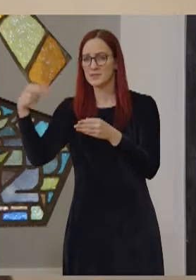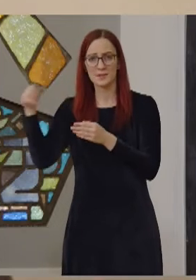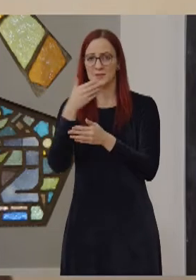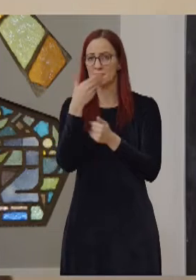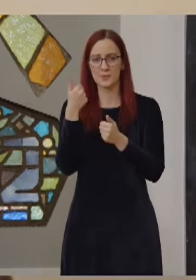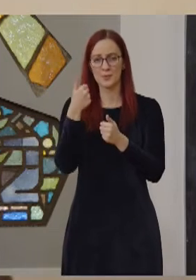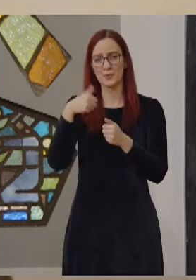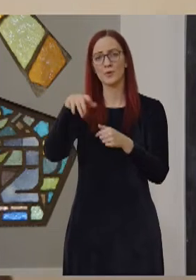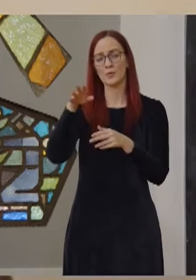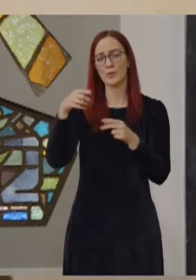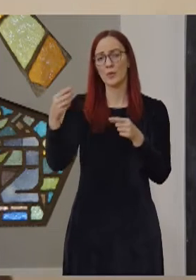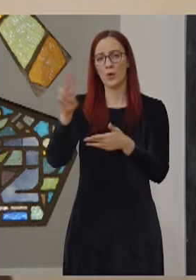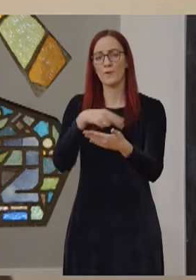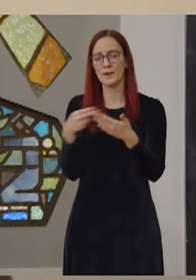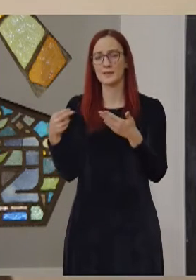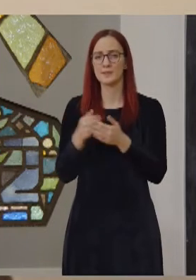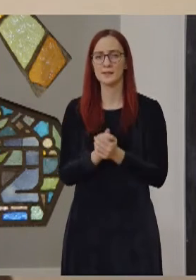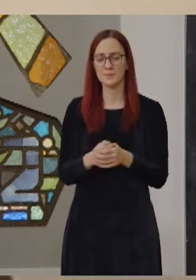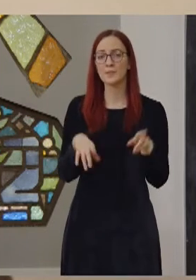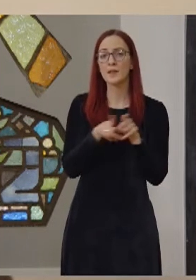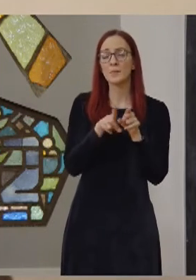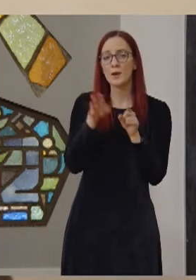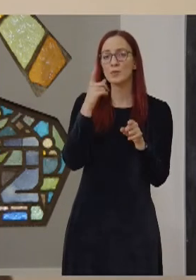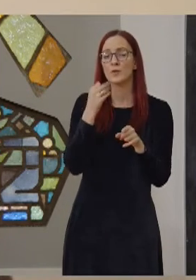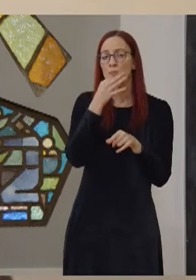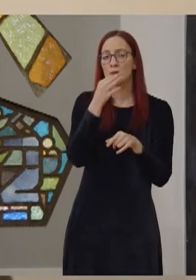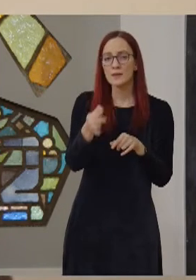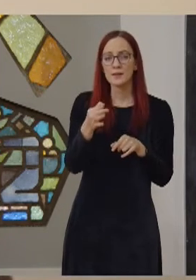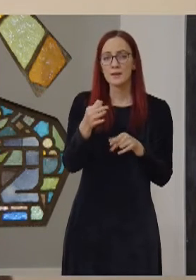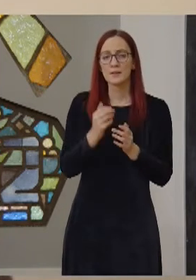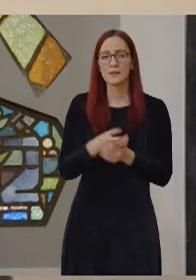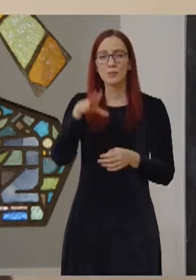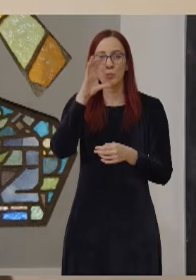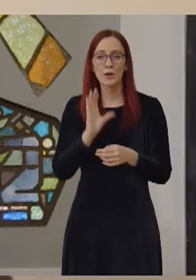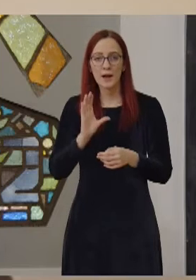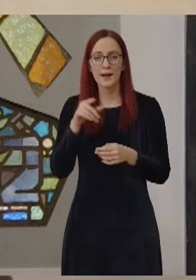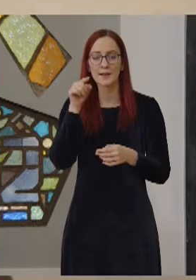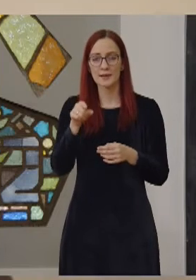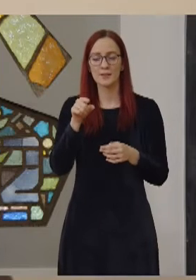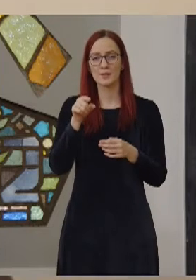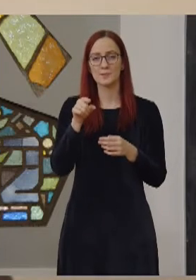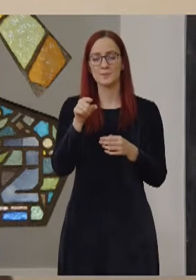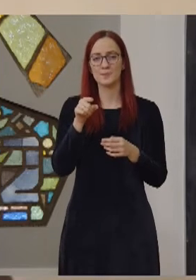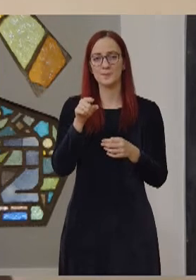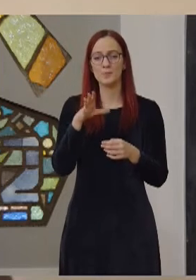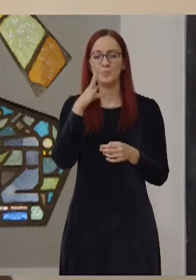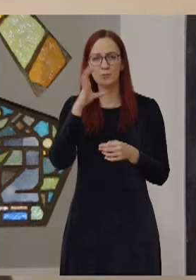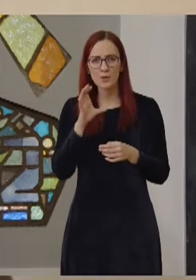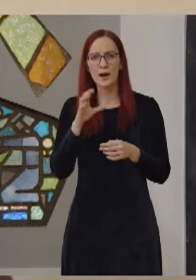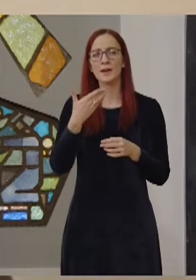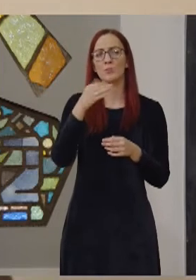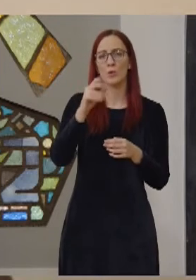that only Russia and Azerbaijan has not signed this convention. Well,